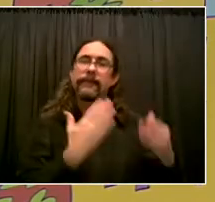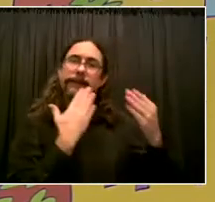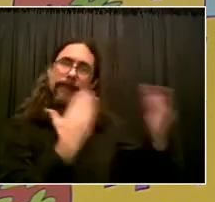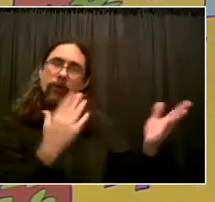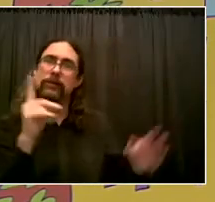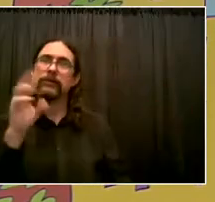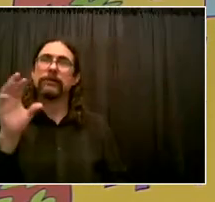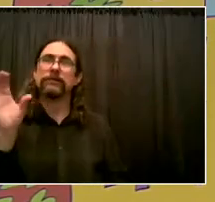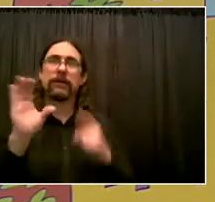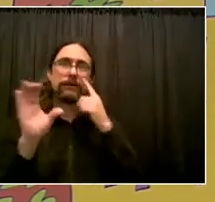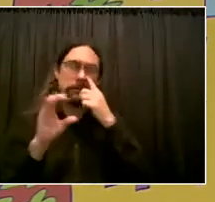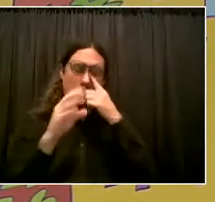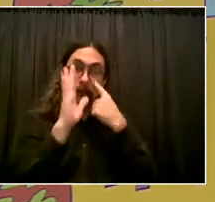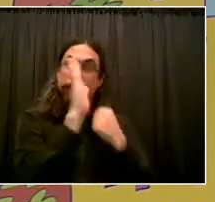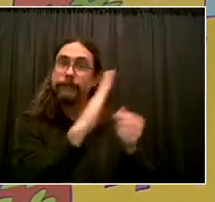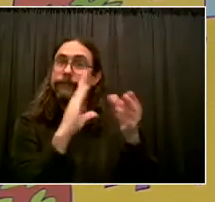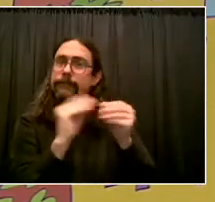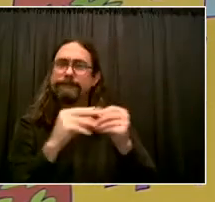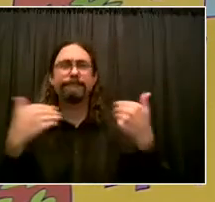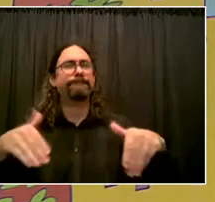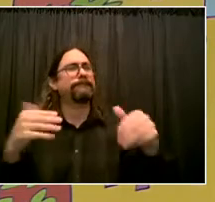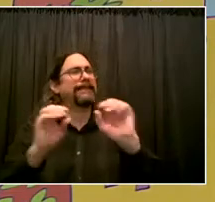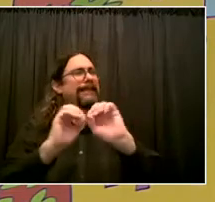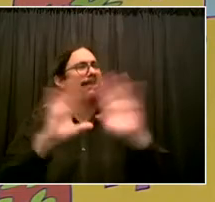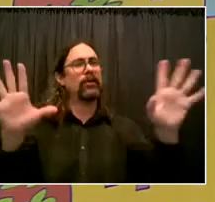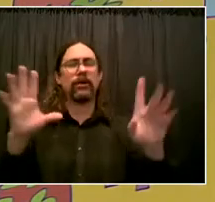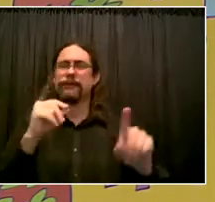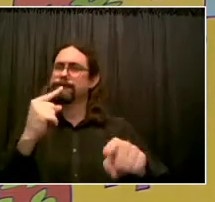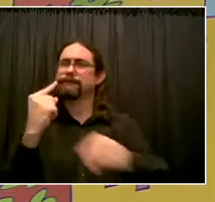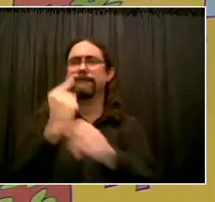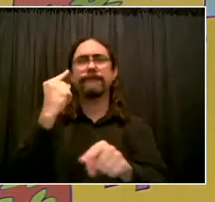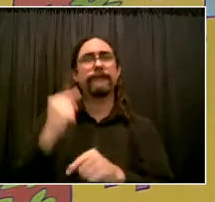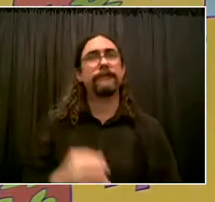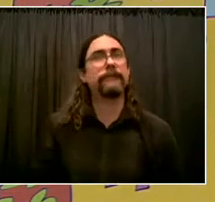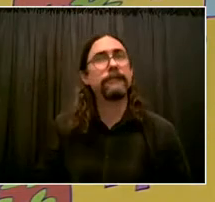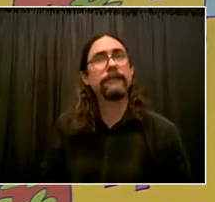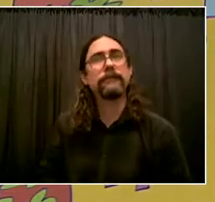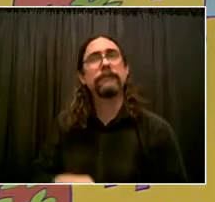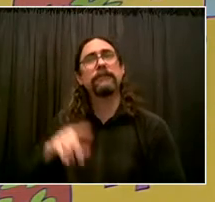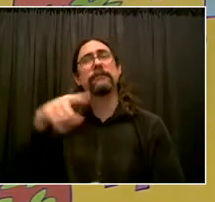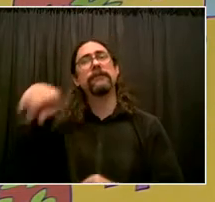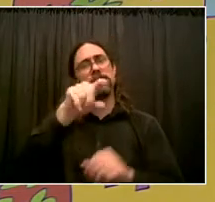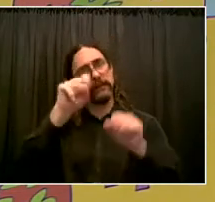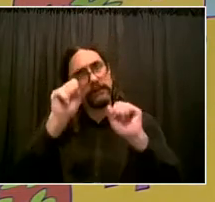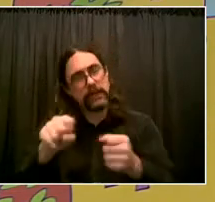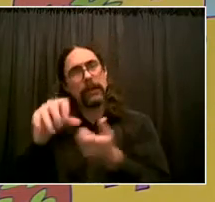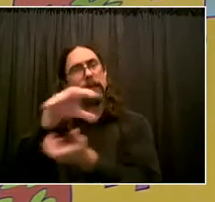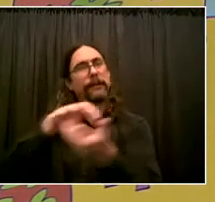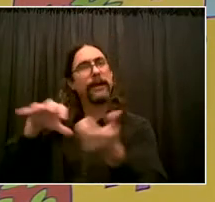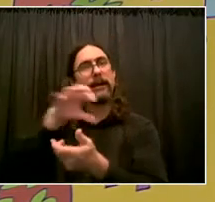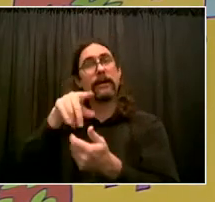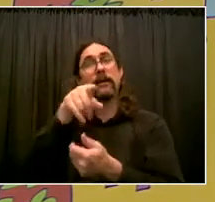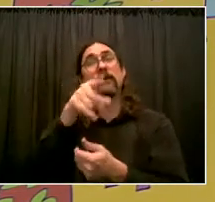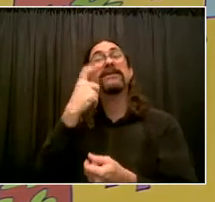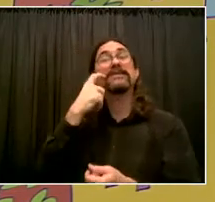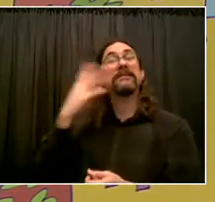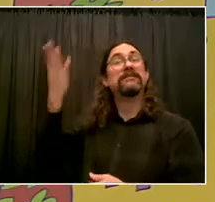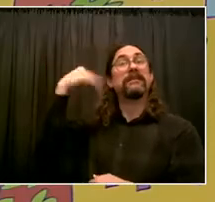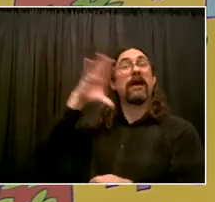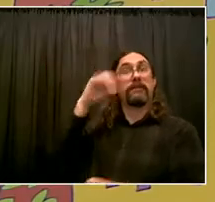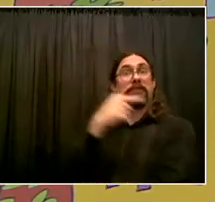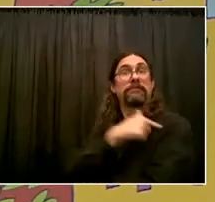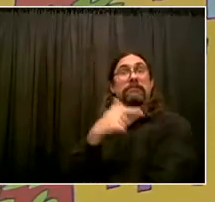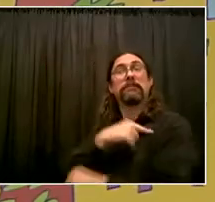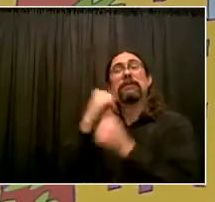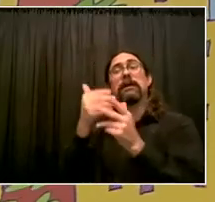New Yorkers, if you're eligible, go out and get that booster, and you can mix and match. So I'm an example. Like Dave, I got Johnson &